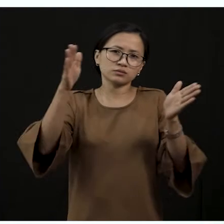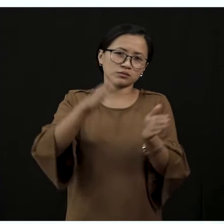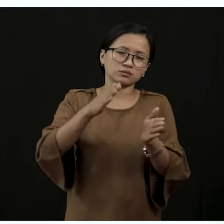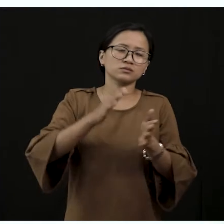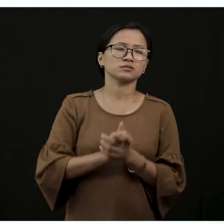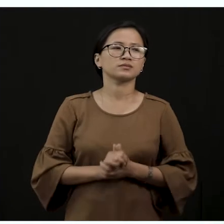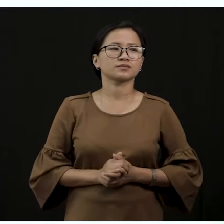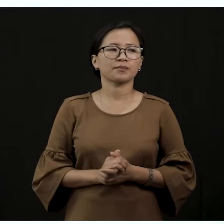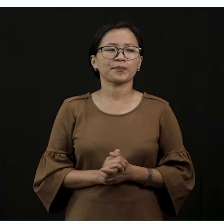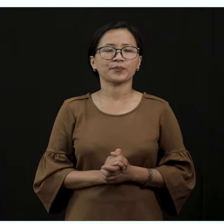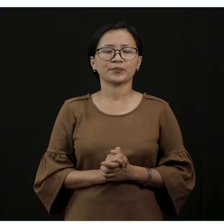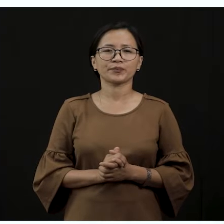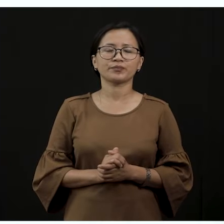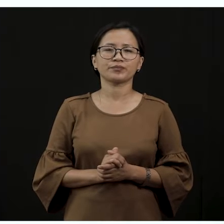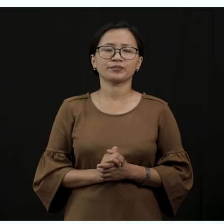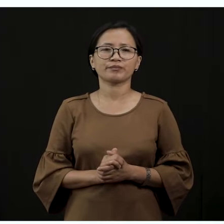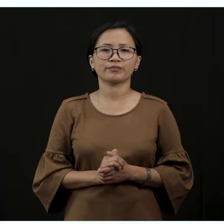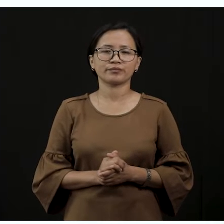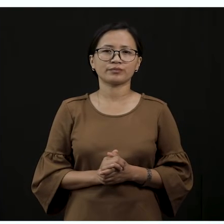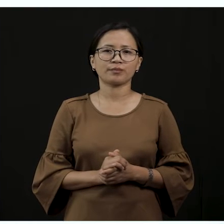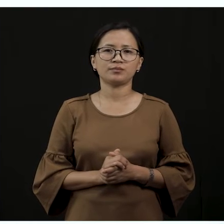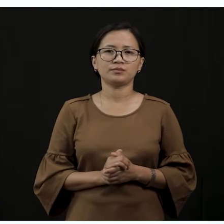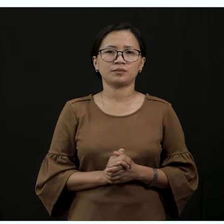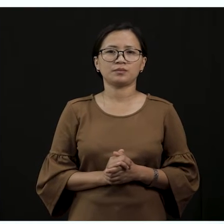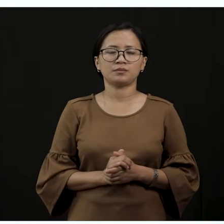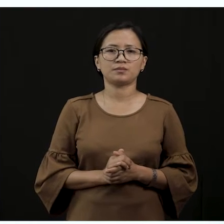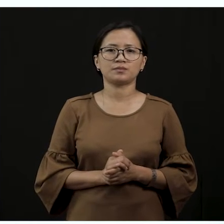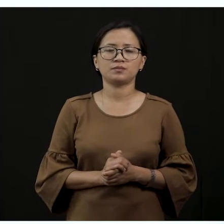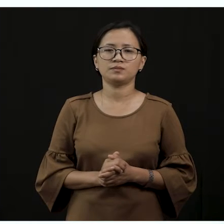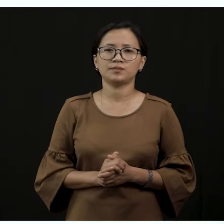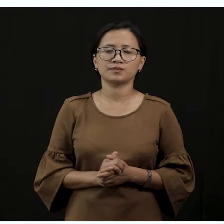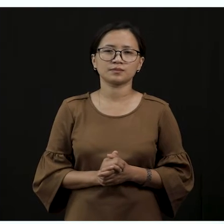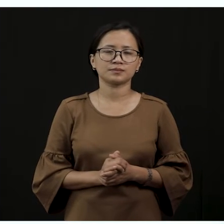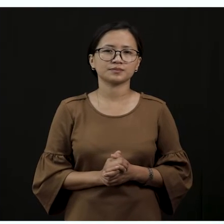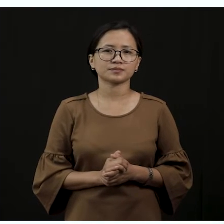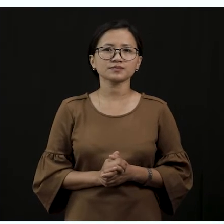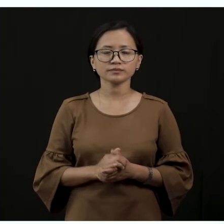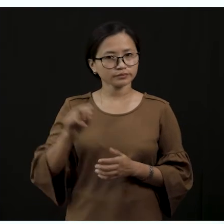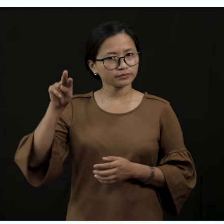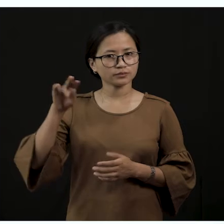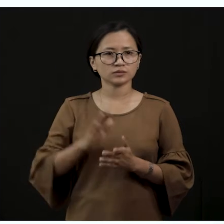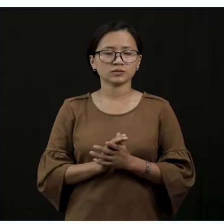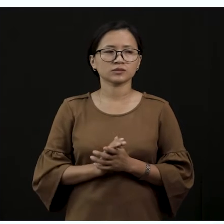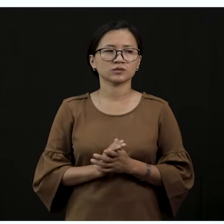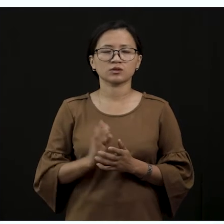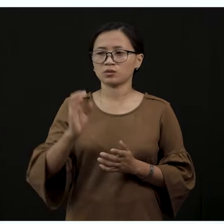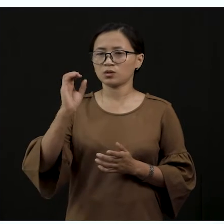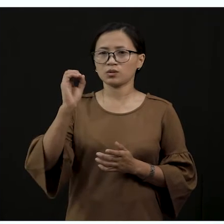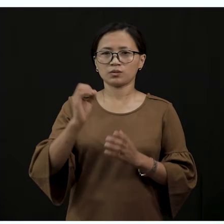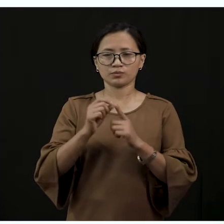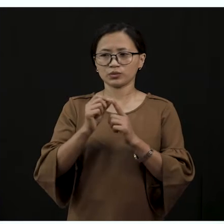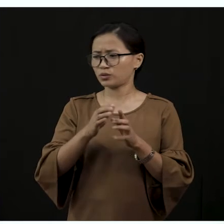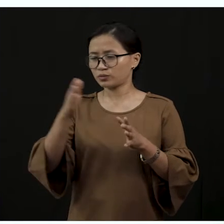are long and 2 sides are short. That means the opposite